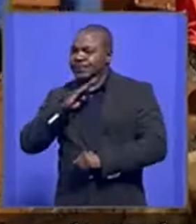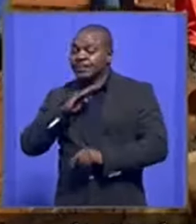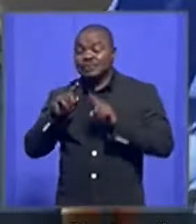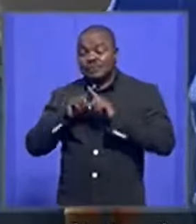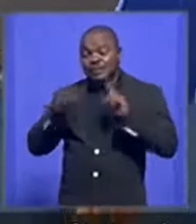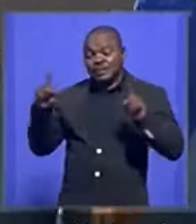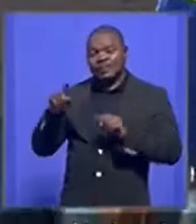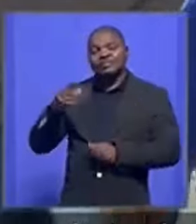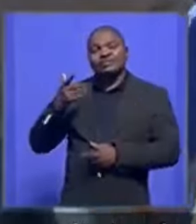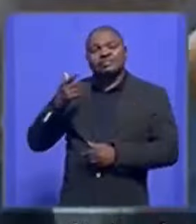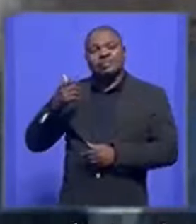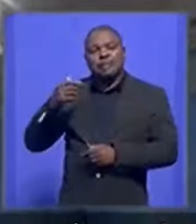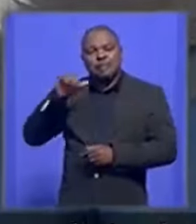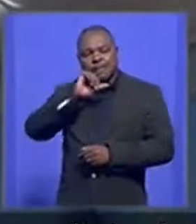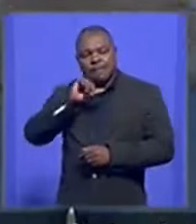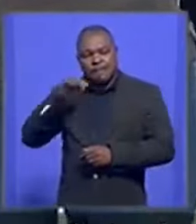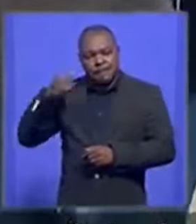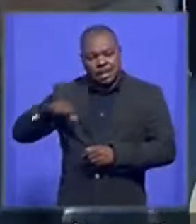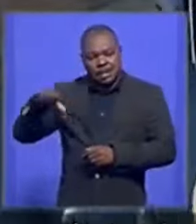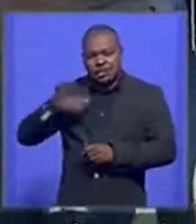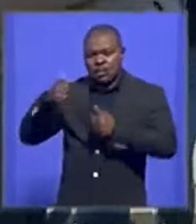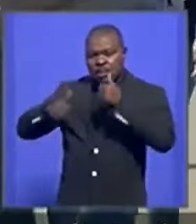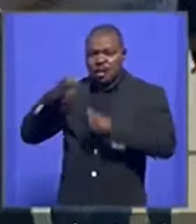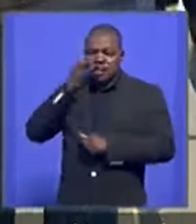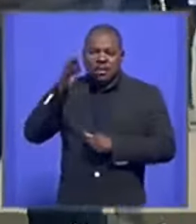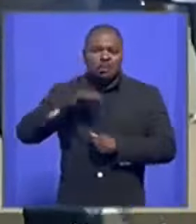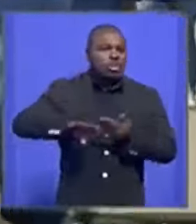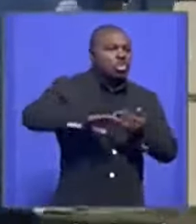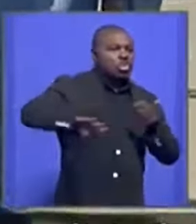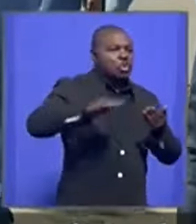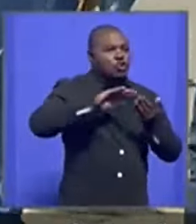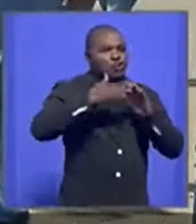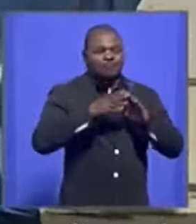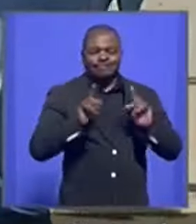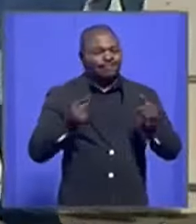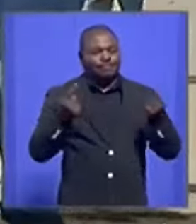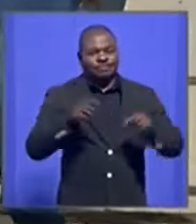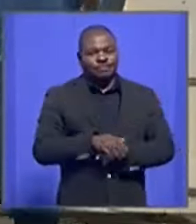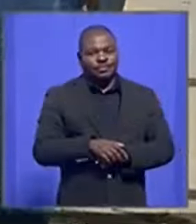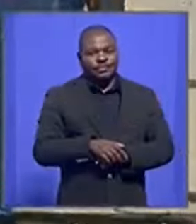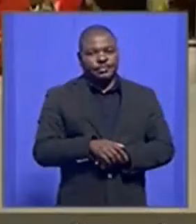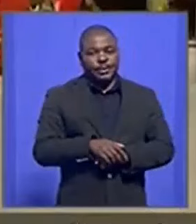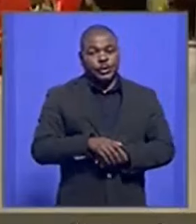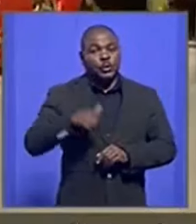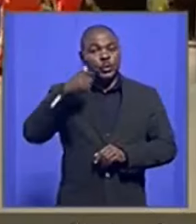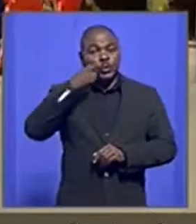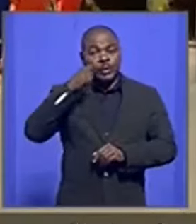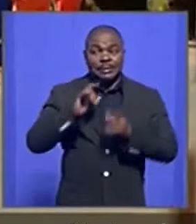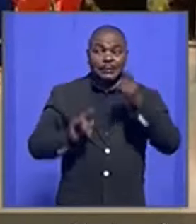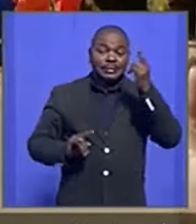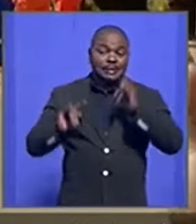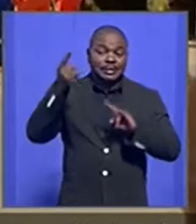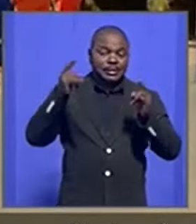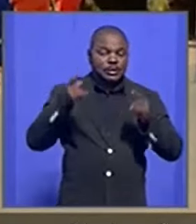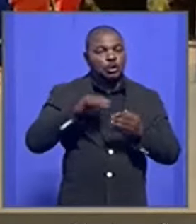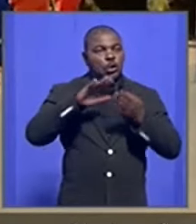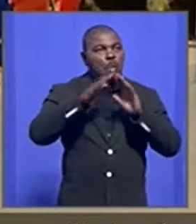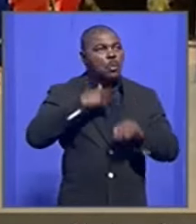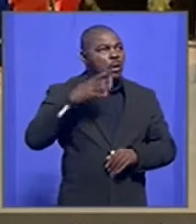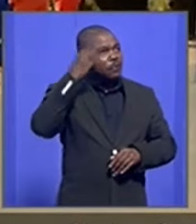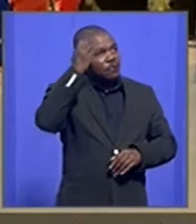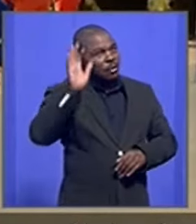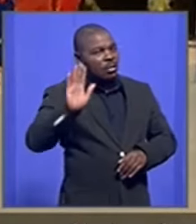go baagi bao ba tileng go kgapelwa thoko. There can't be forgotten communities in the city of Tshwane. And we find, I mean, there's an area down